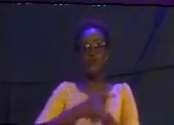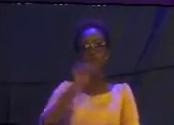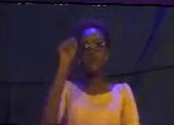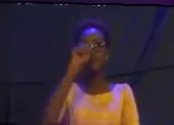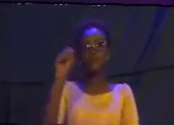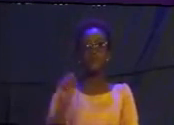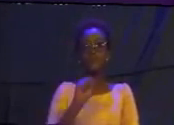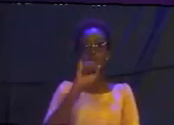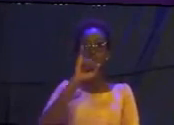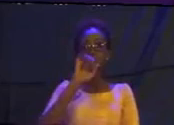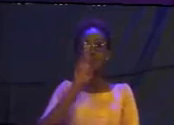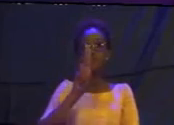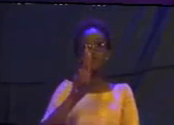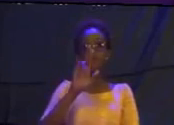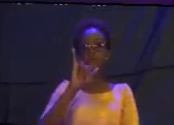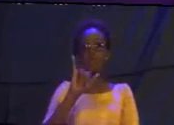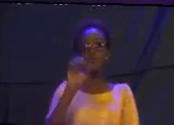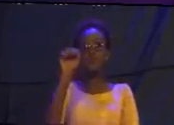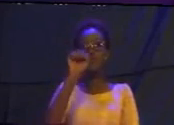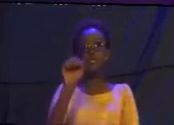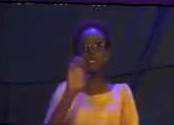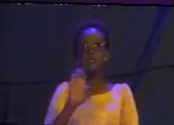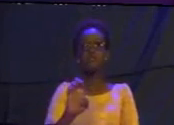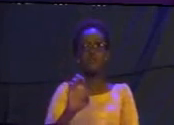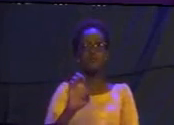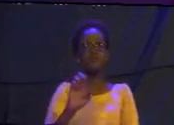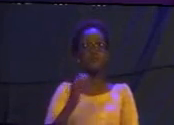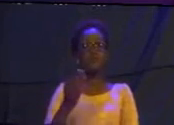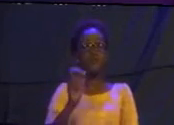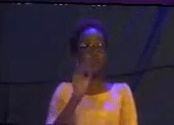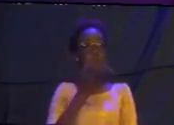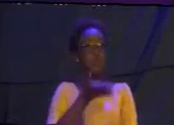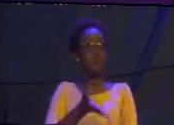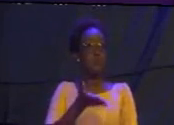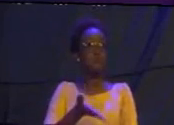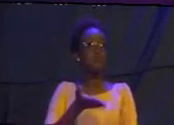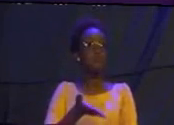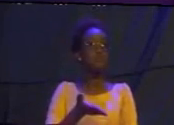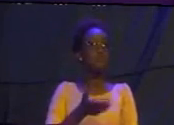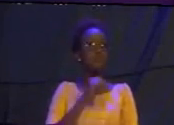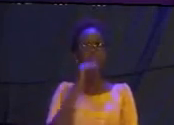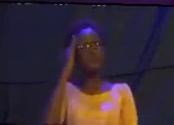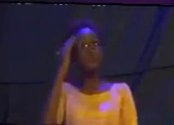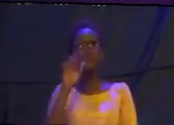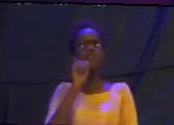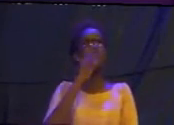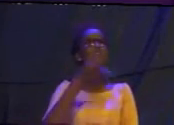Swiss sindi babahari. Do we have the delegation from Switzerland? Abo muri Swiss. Switzerland.